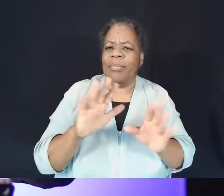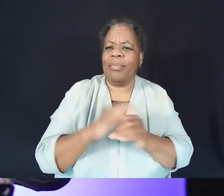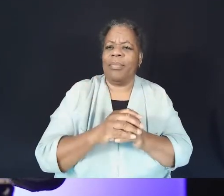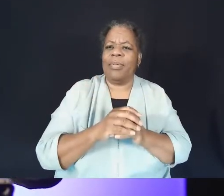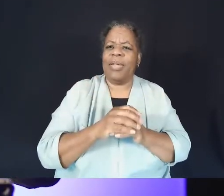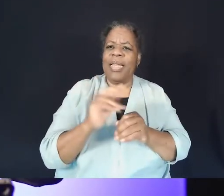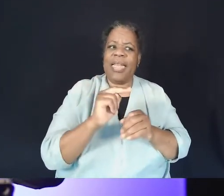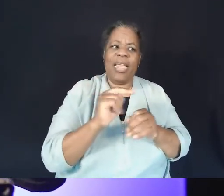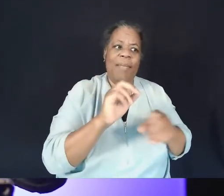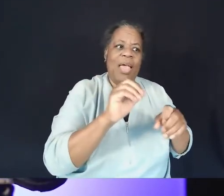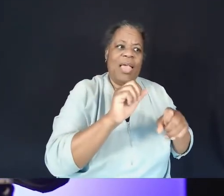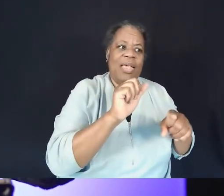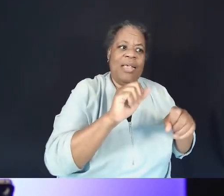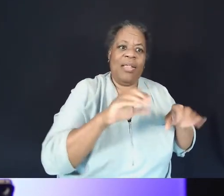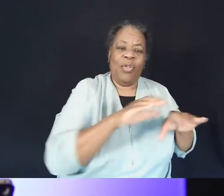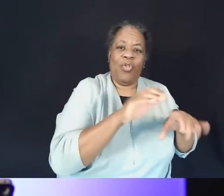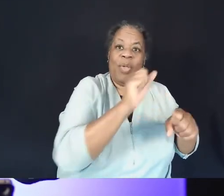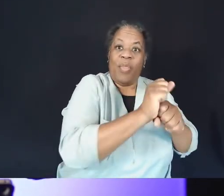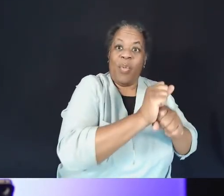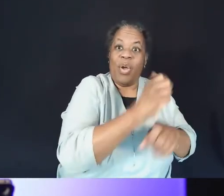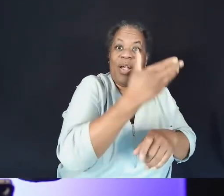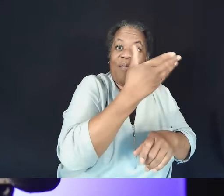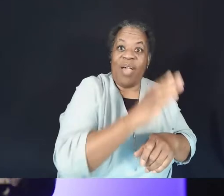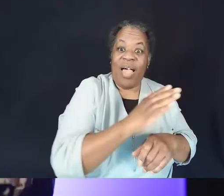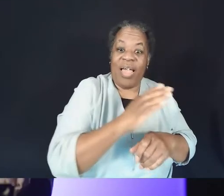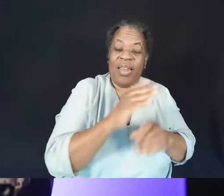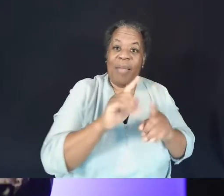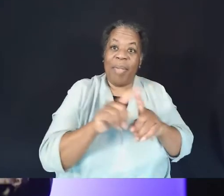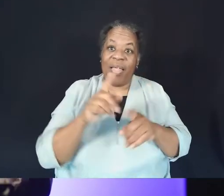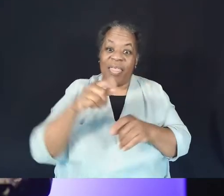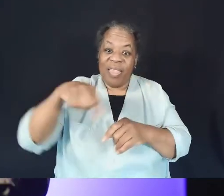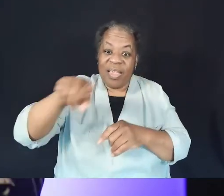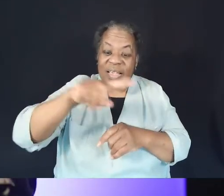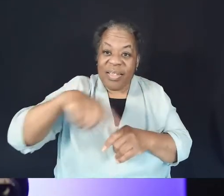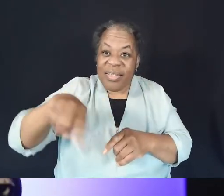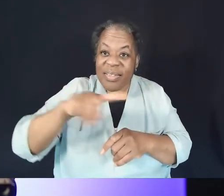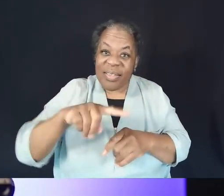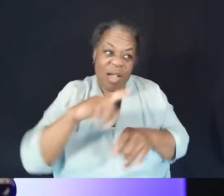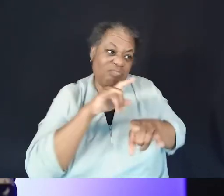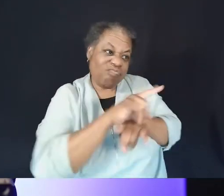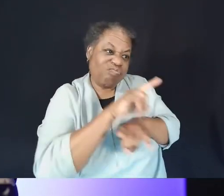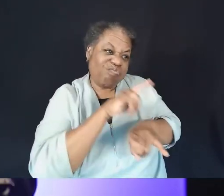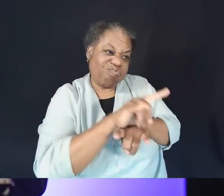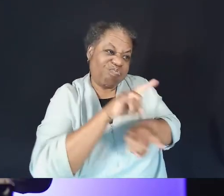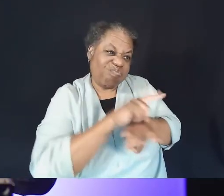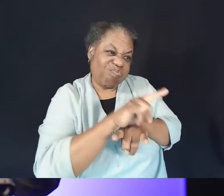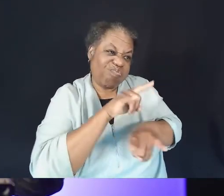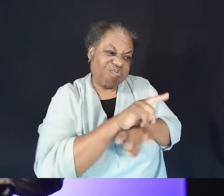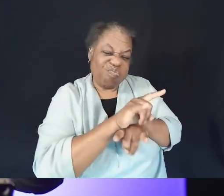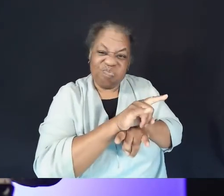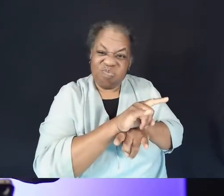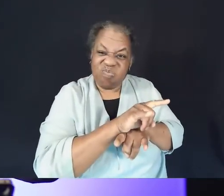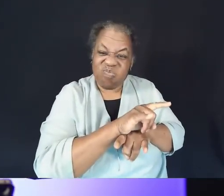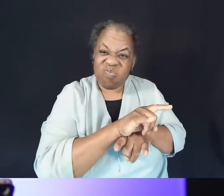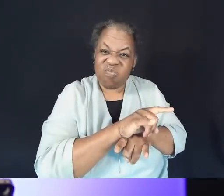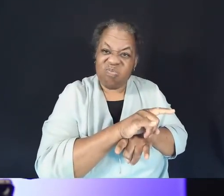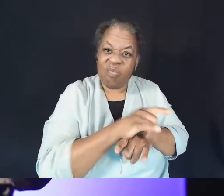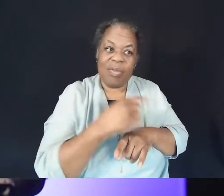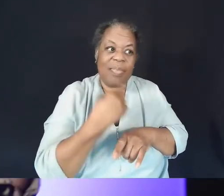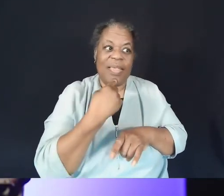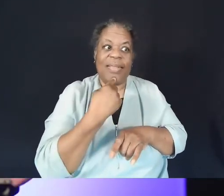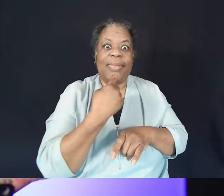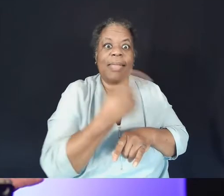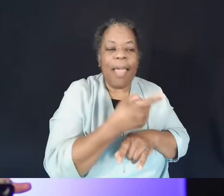God that God is calling him to, these guys are mocking him and they're playing dirty. And what they say and what they imply is